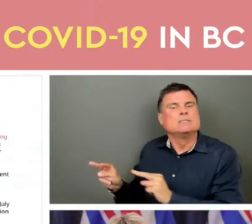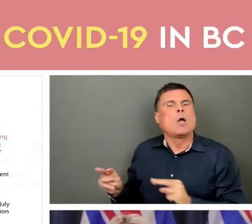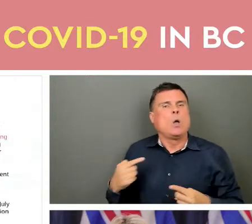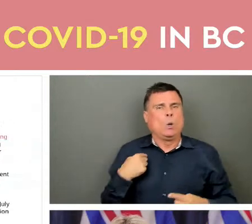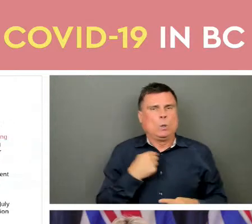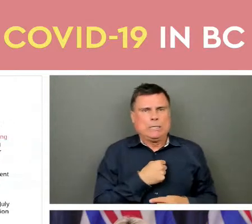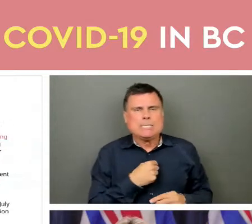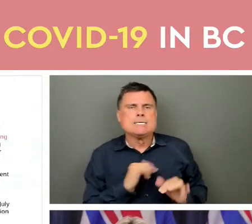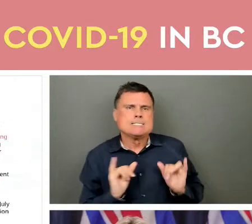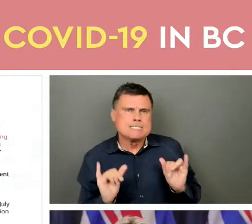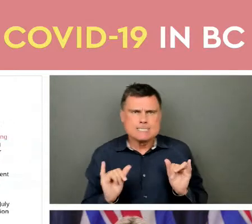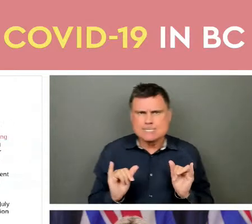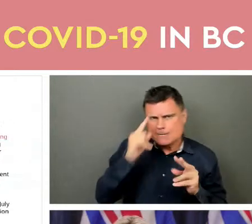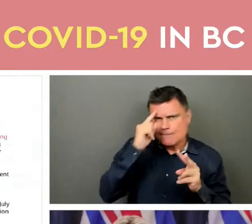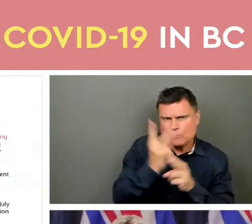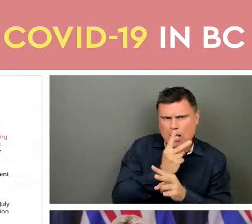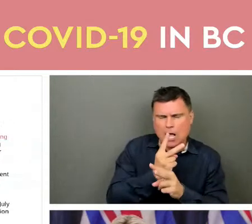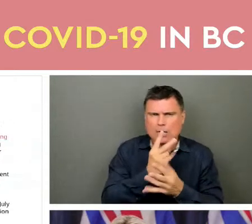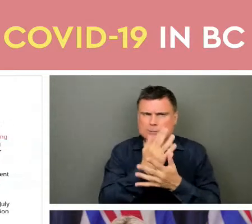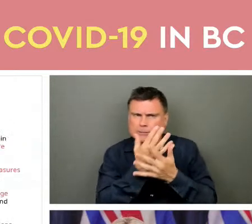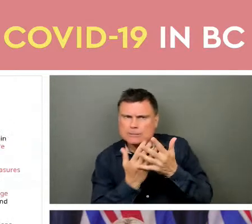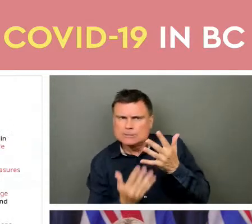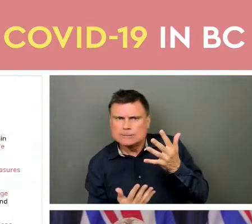us bend the curve, as it were.